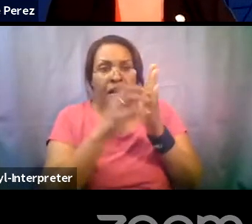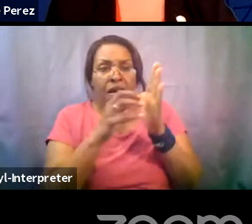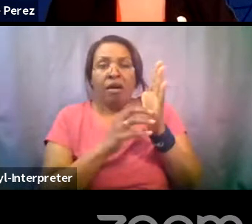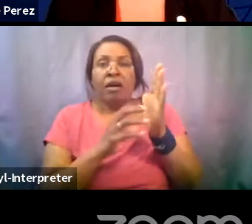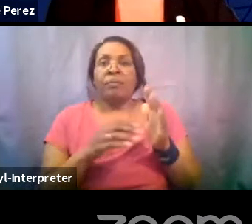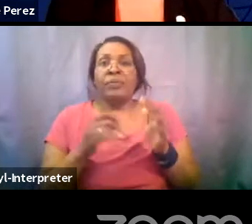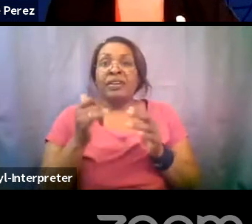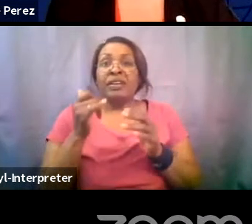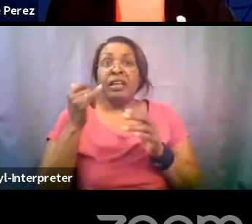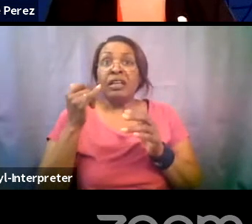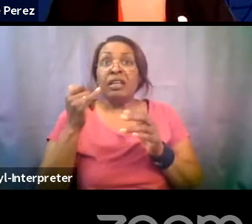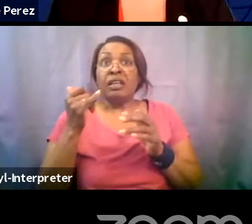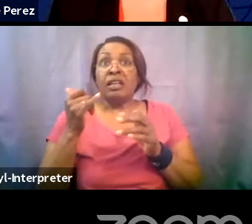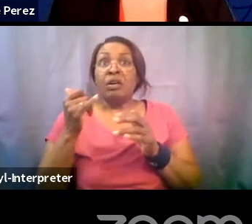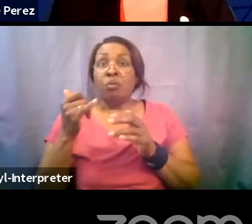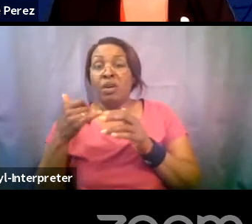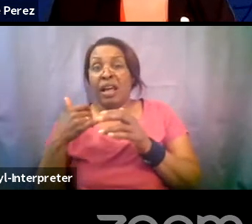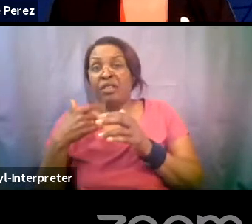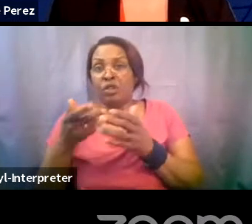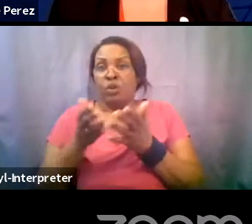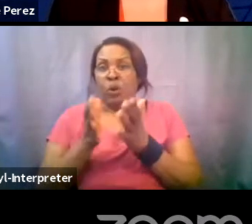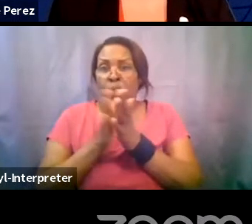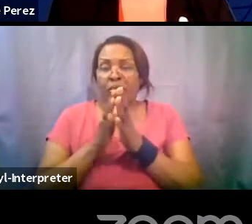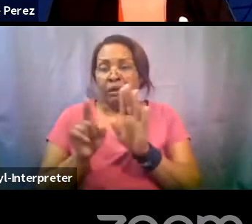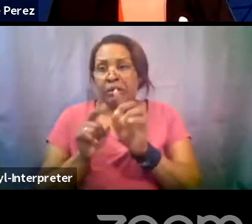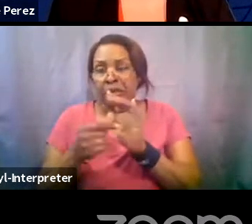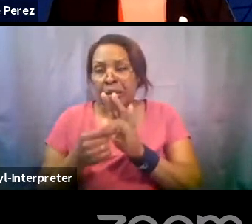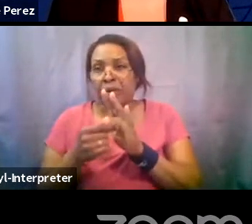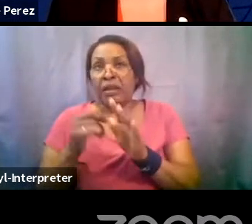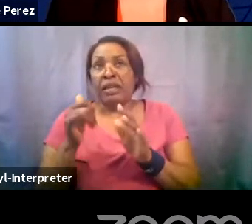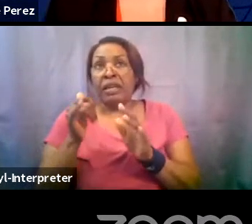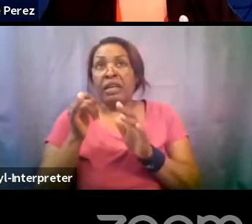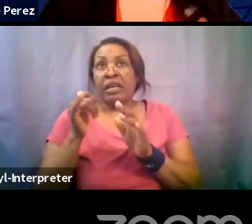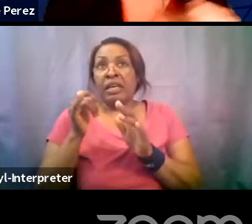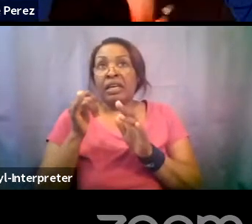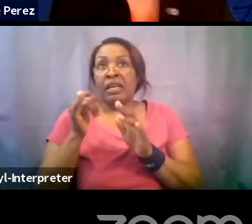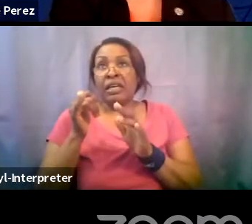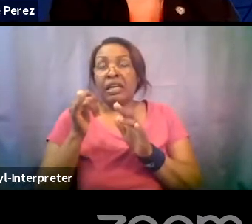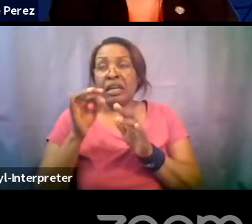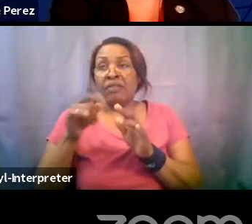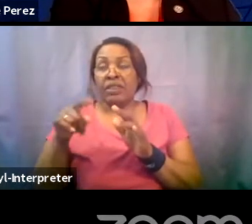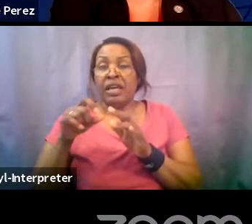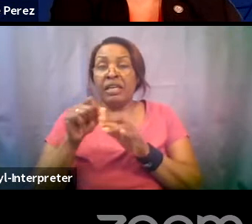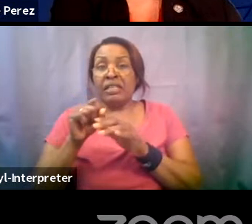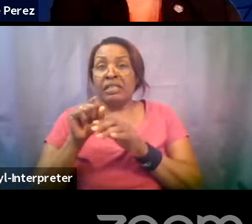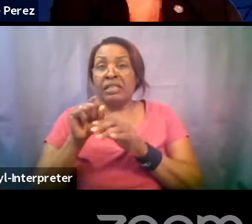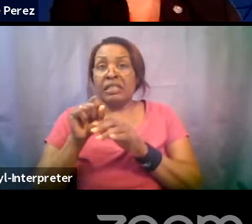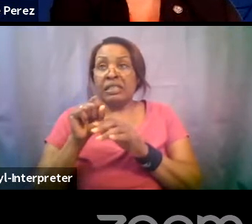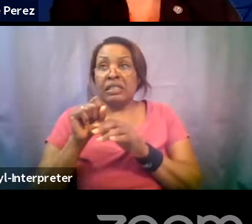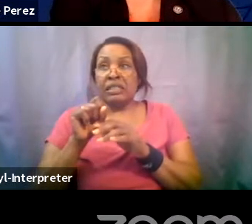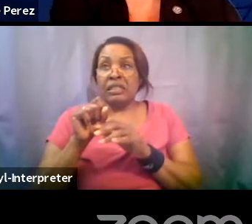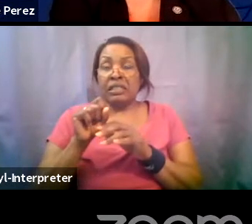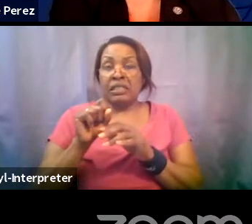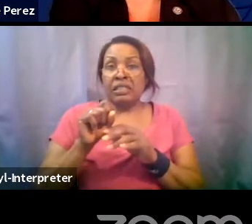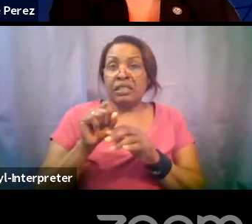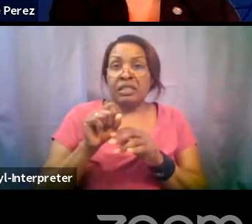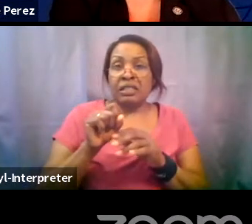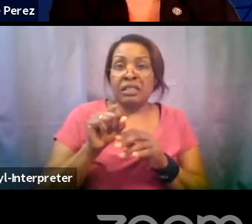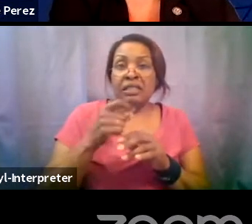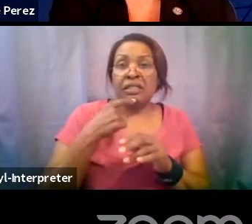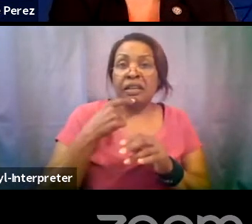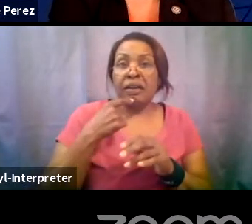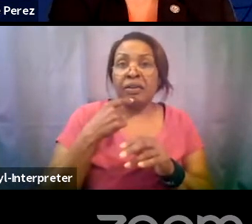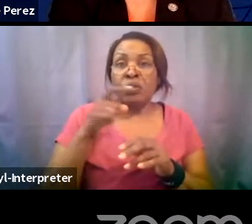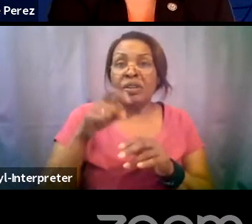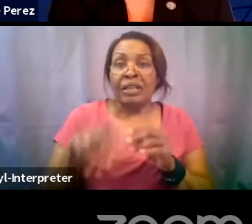this requested as an example, if based on your disability, you would need additional time, there